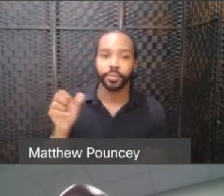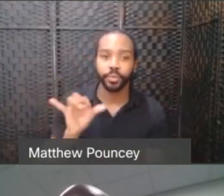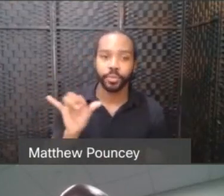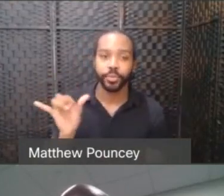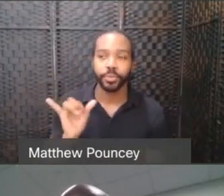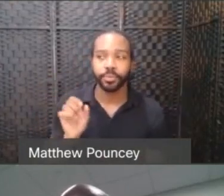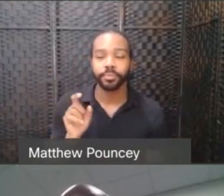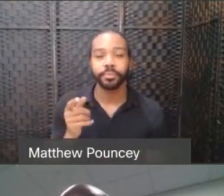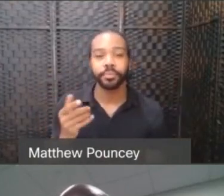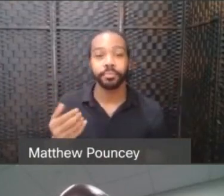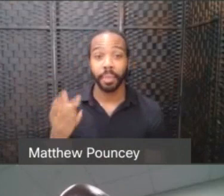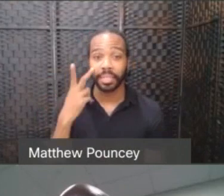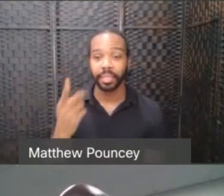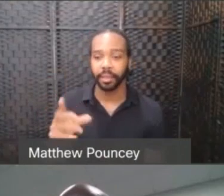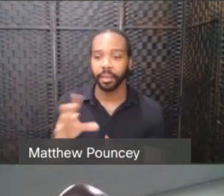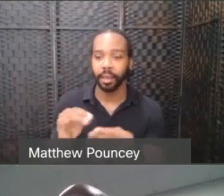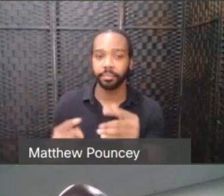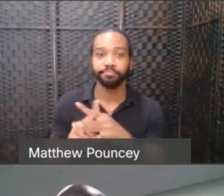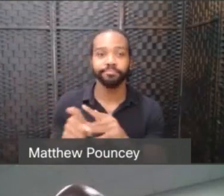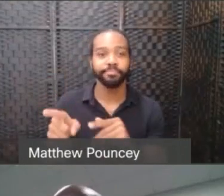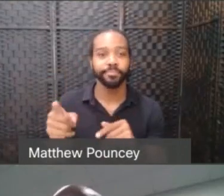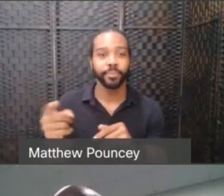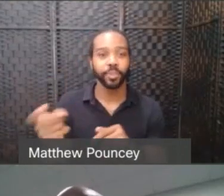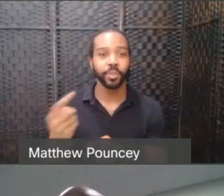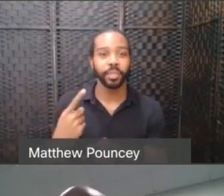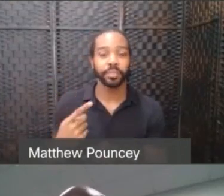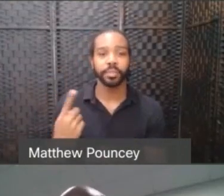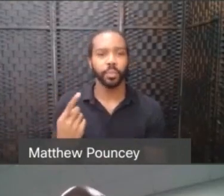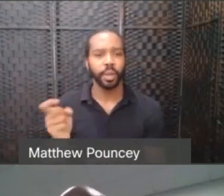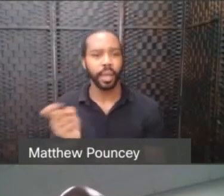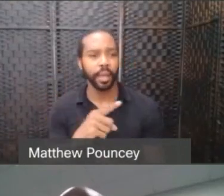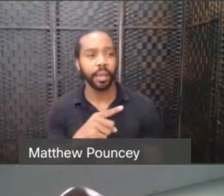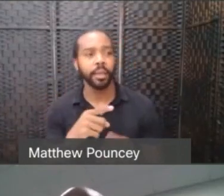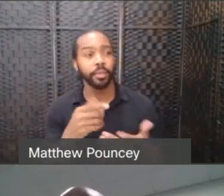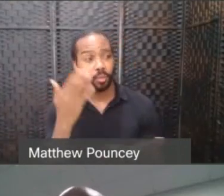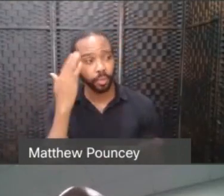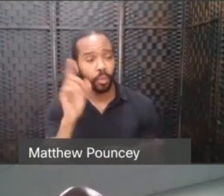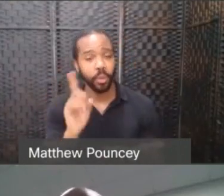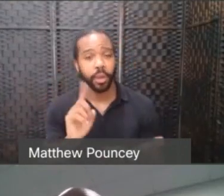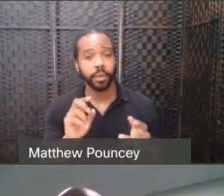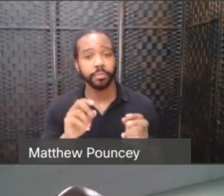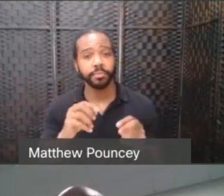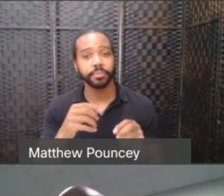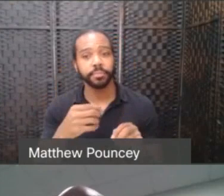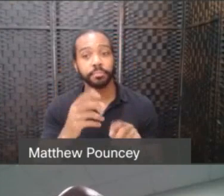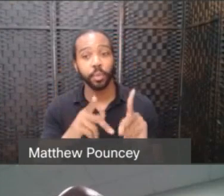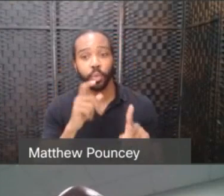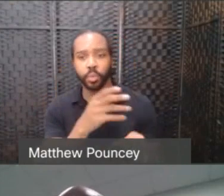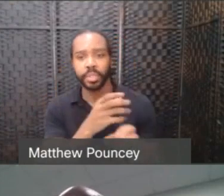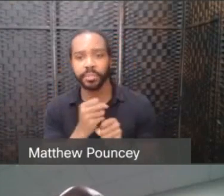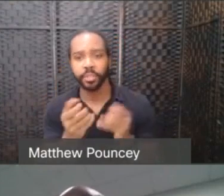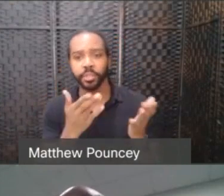They have a question. Does anyone know whether people receiving services have requested that